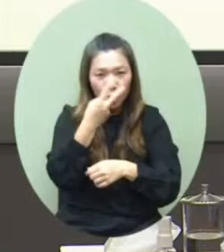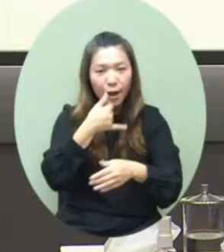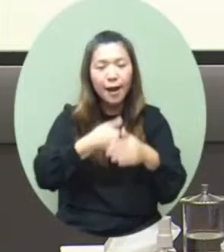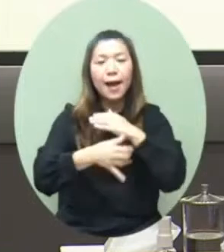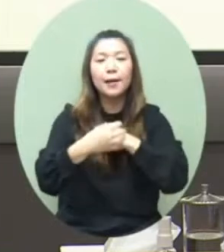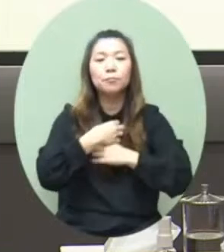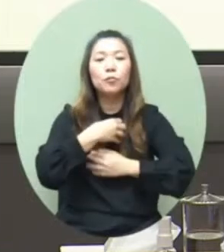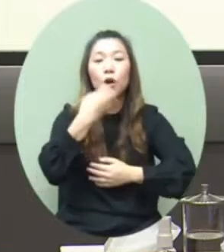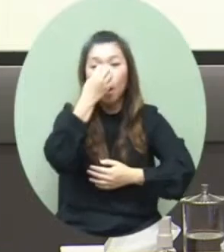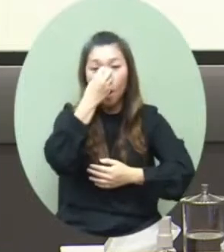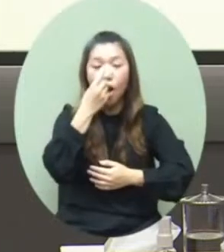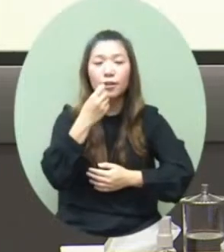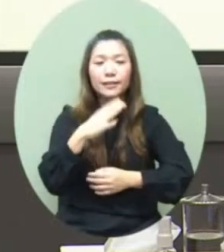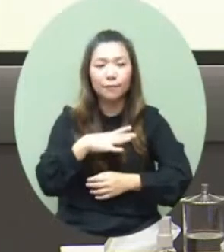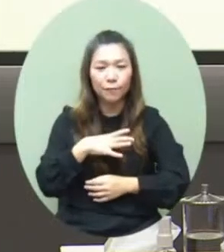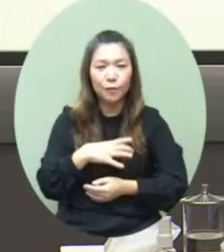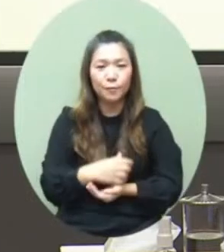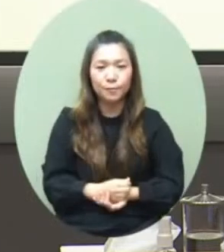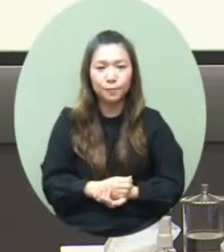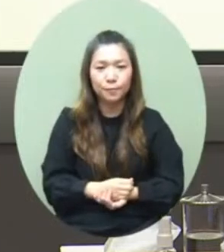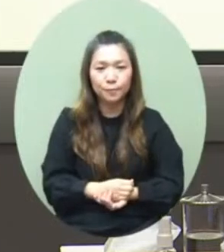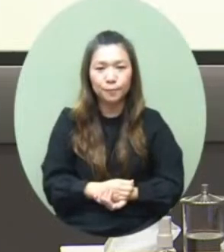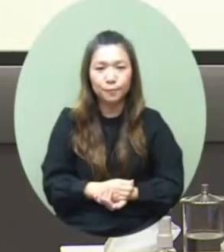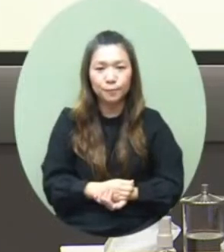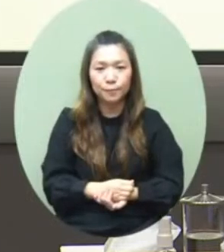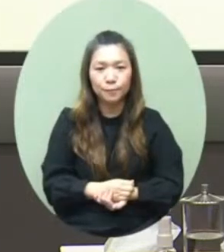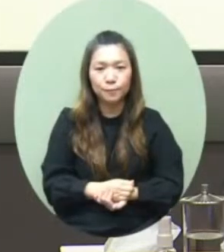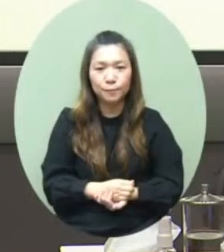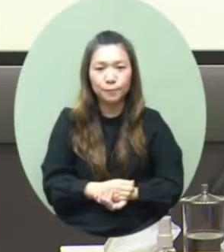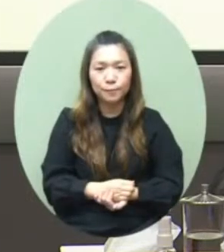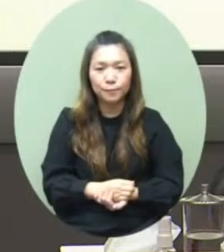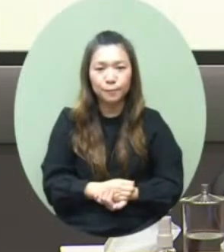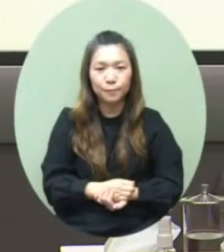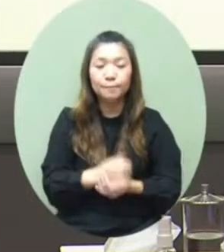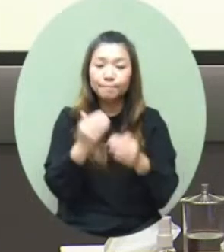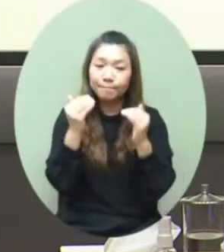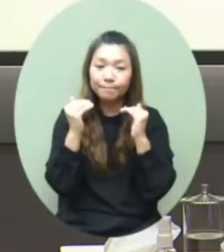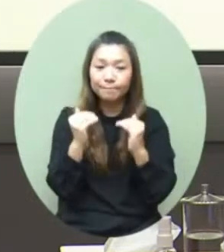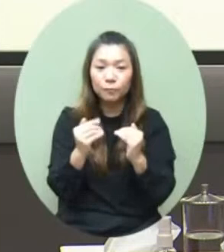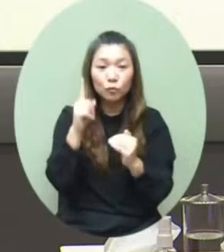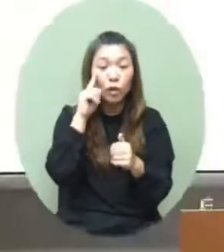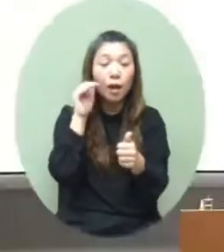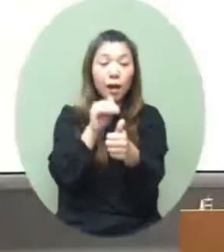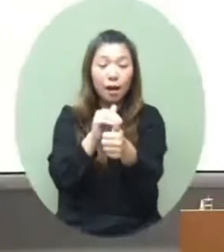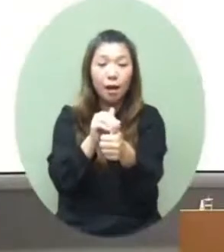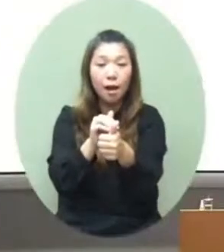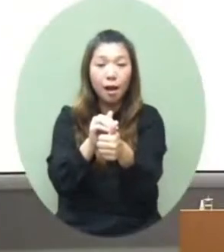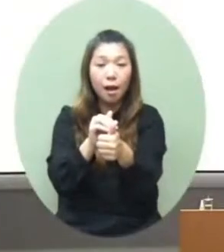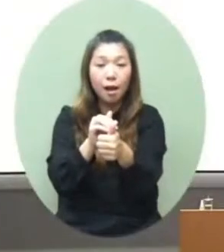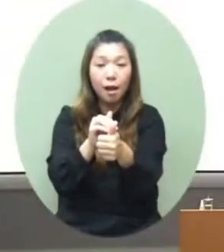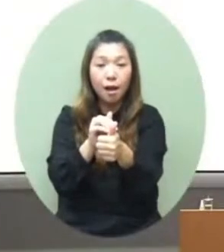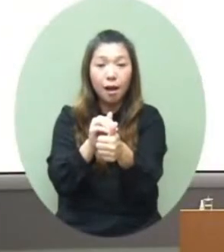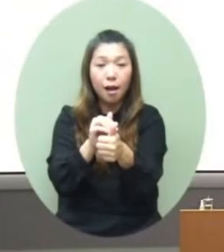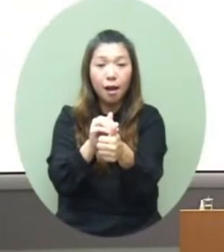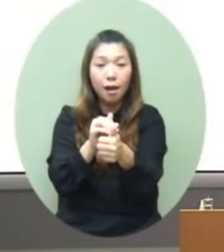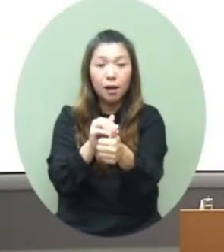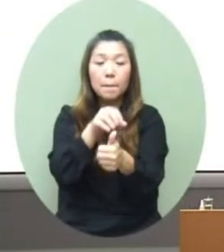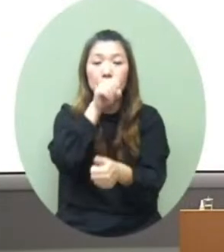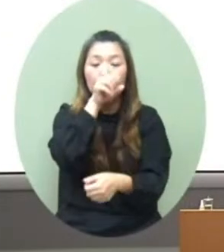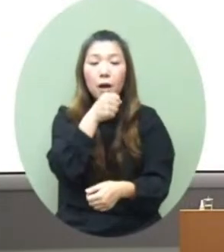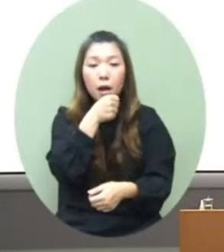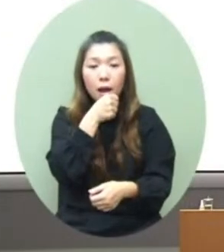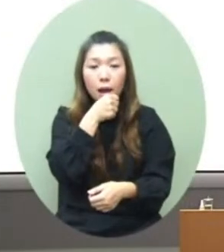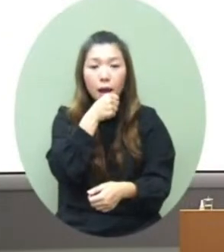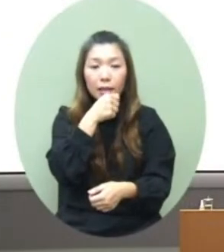Be it international visitors or visitors from the mainland, they just have to come and see for themselves